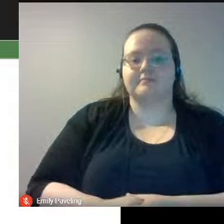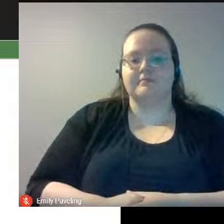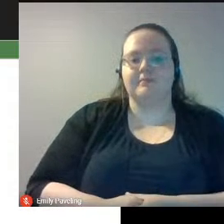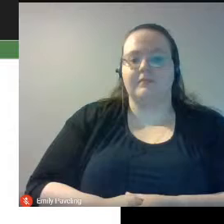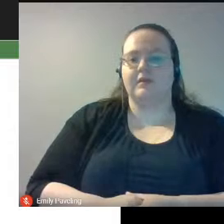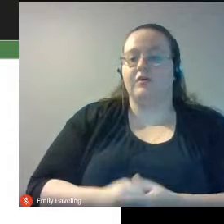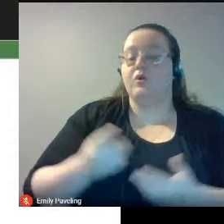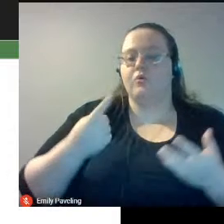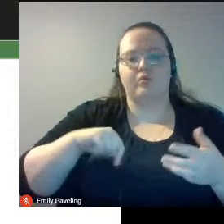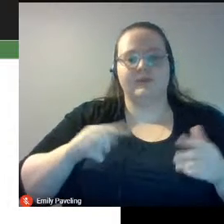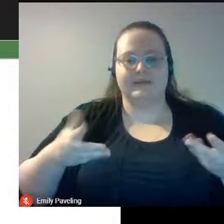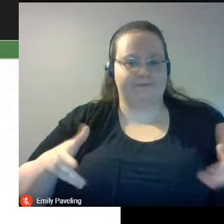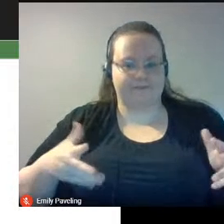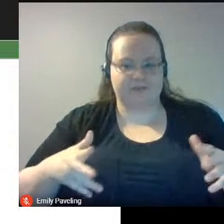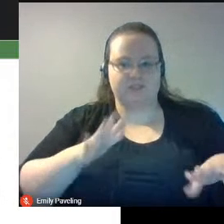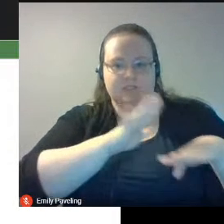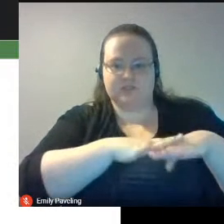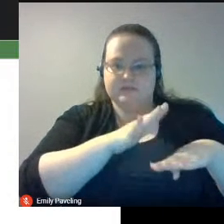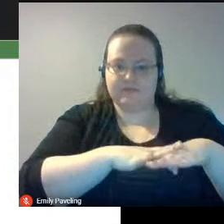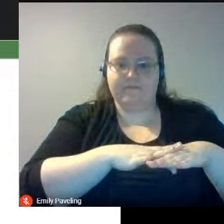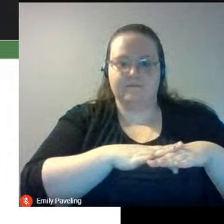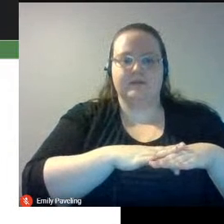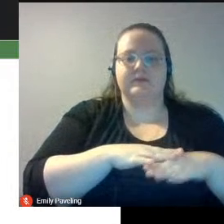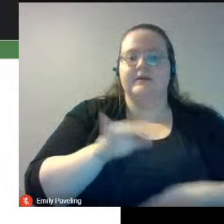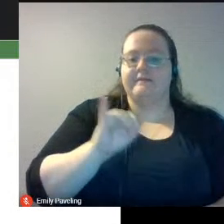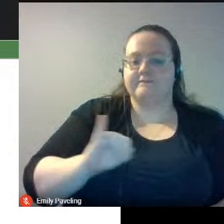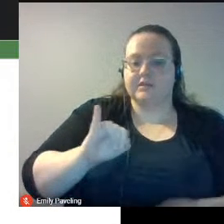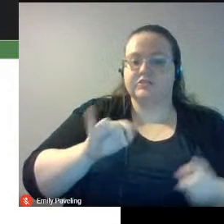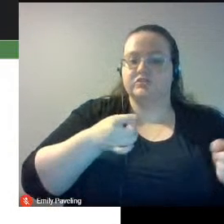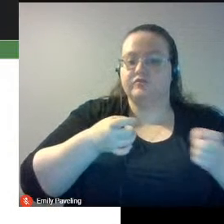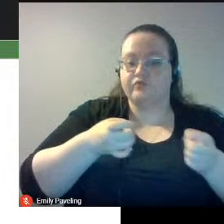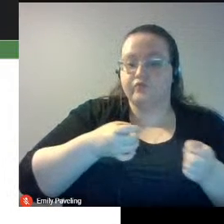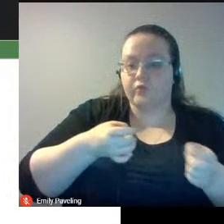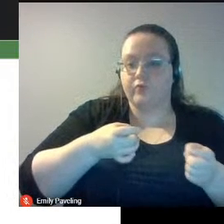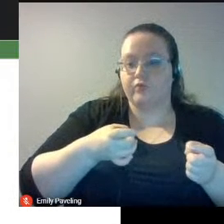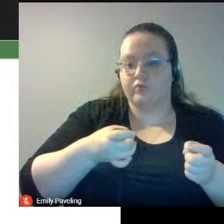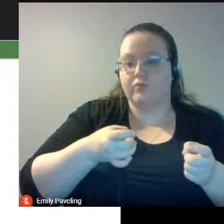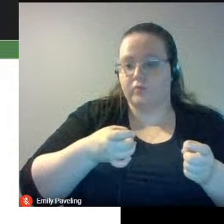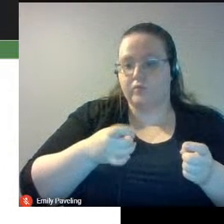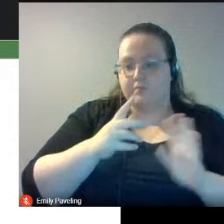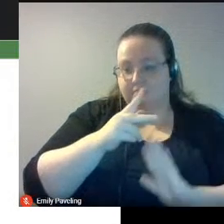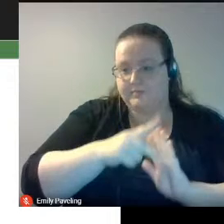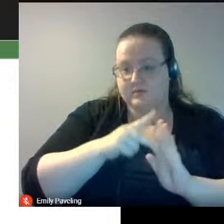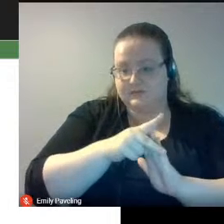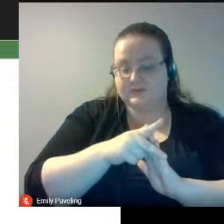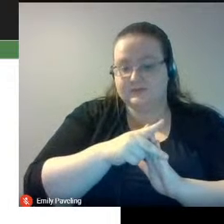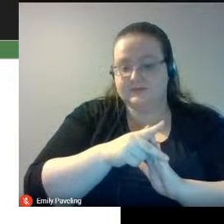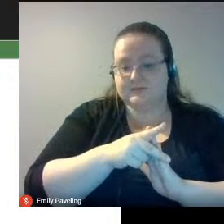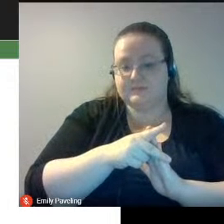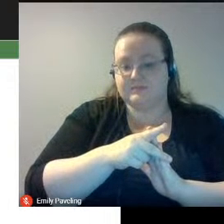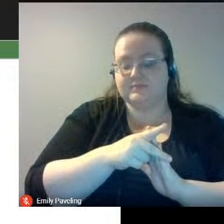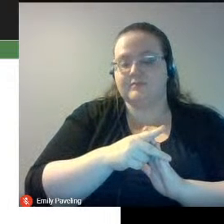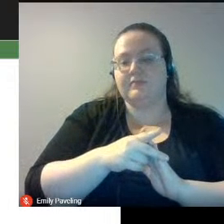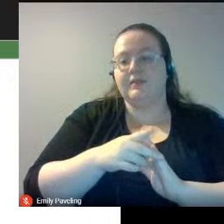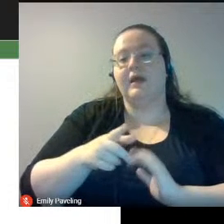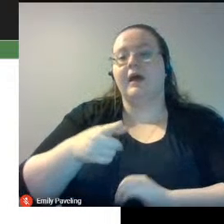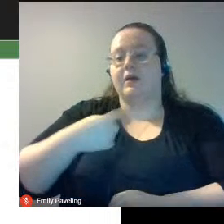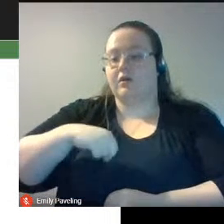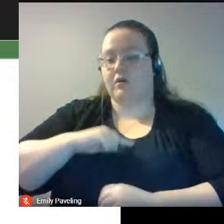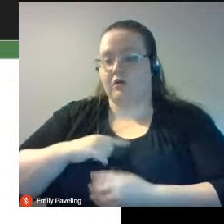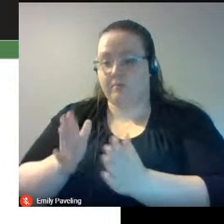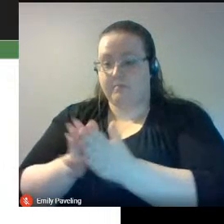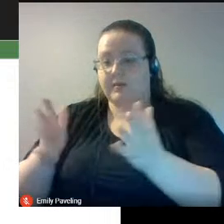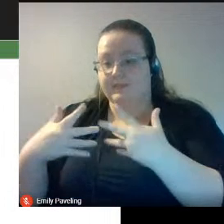school administrators, and our infection prevention and control team will be supporting the schools